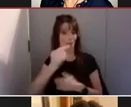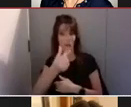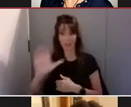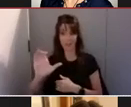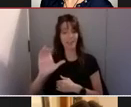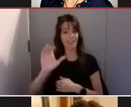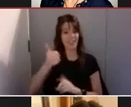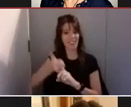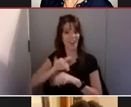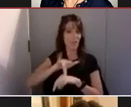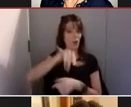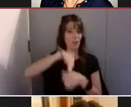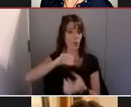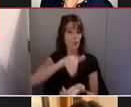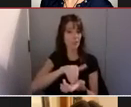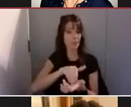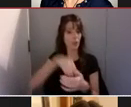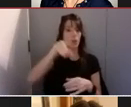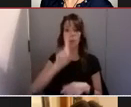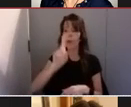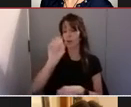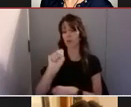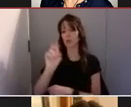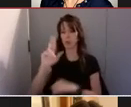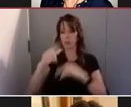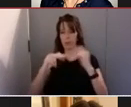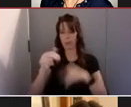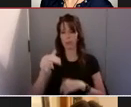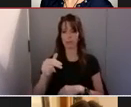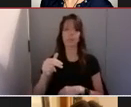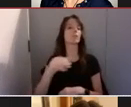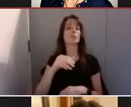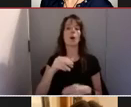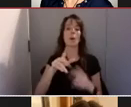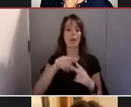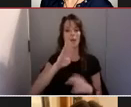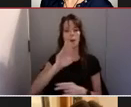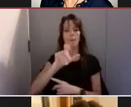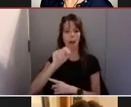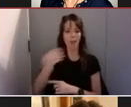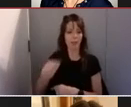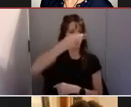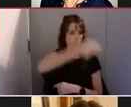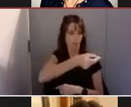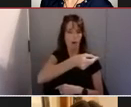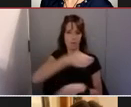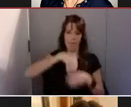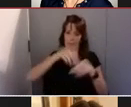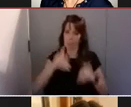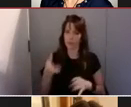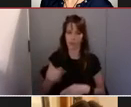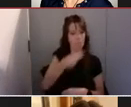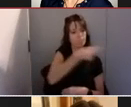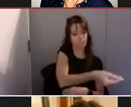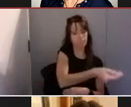voting center in the student union. So you can go drop off your ballot there, and it's still going